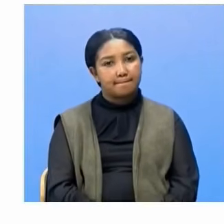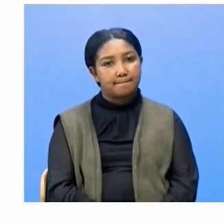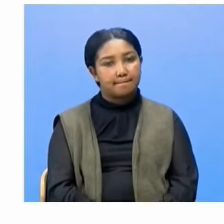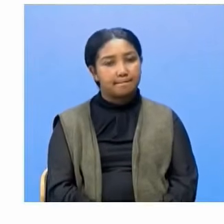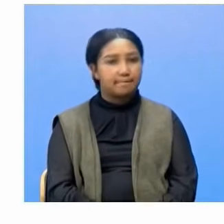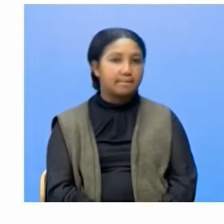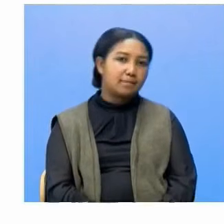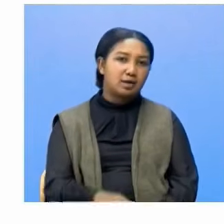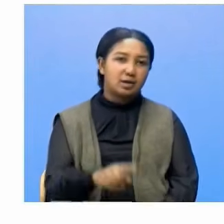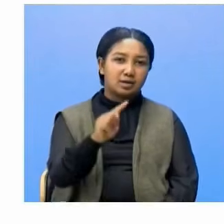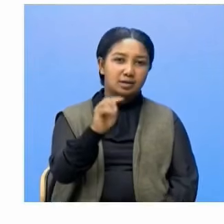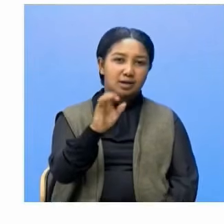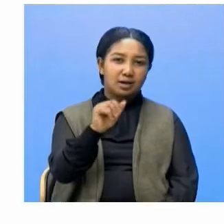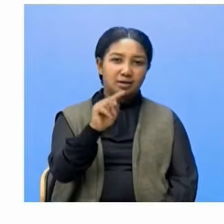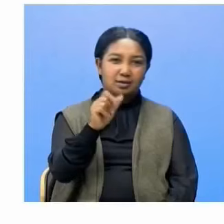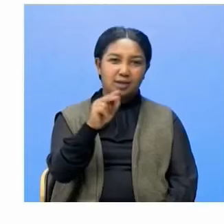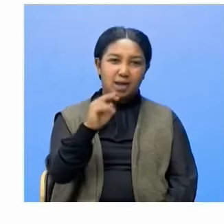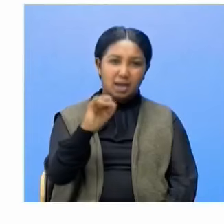Titanic.